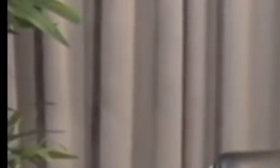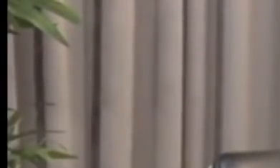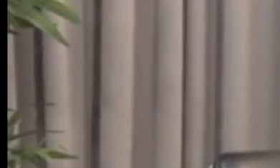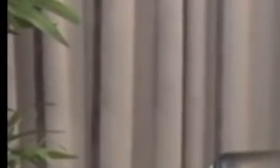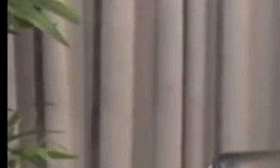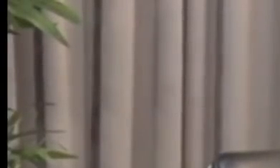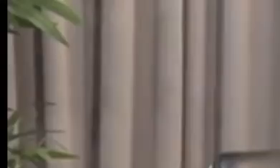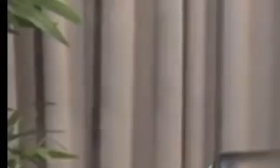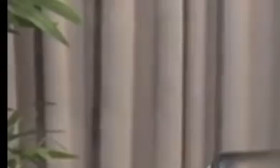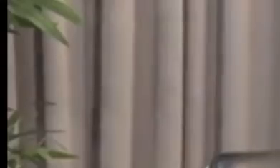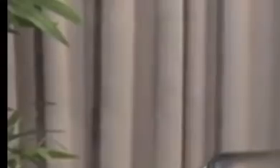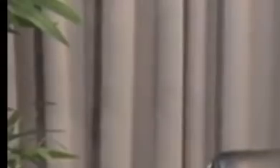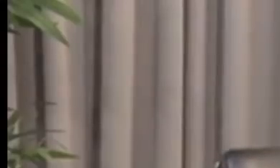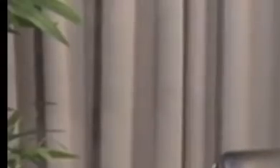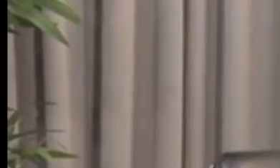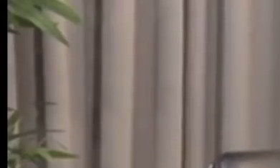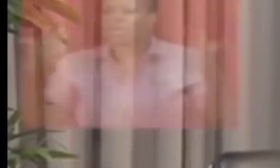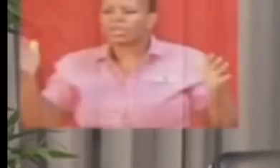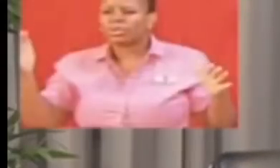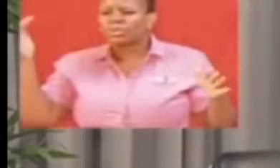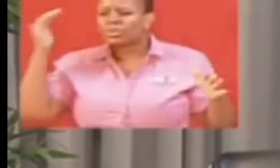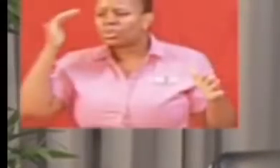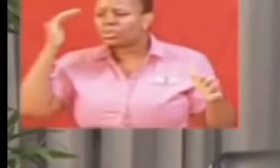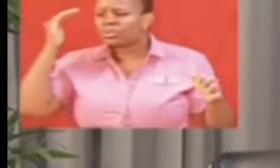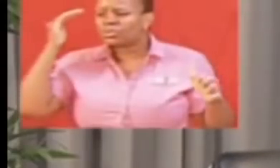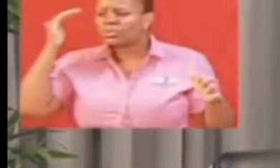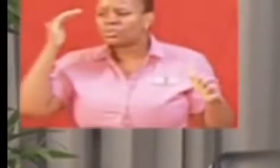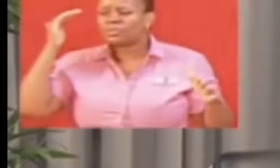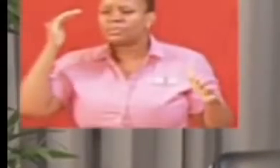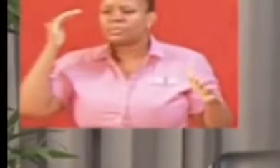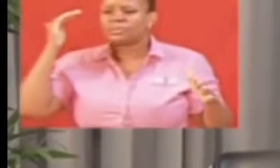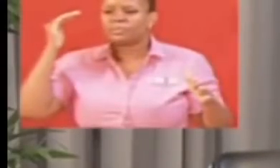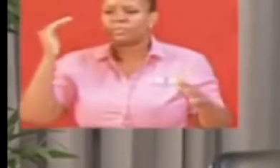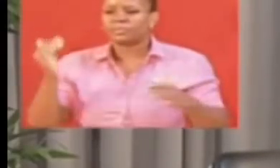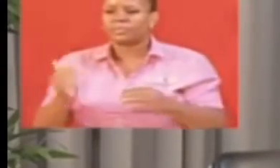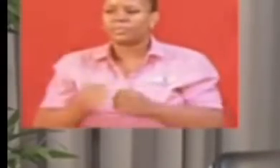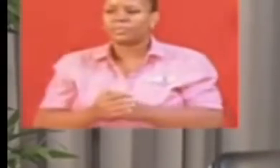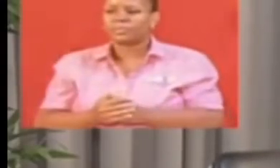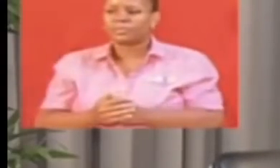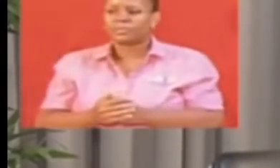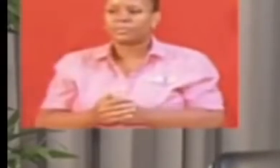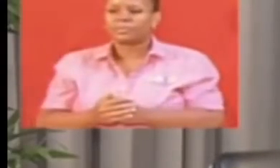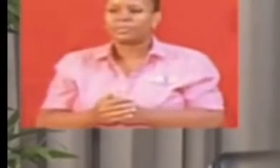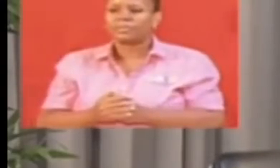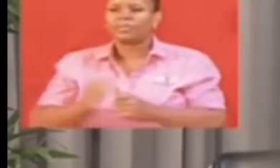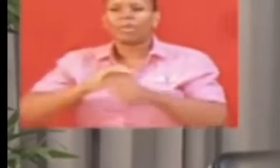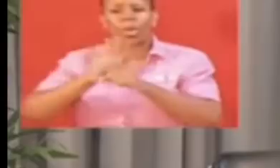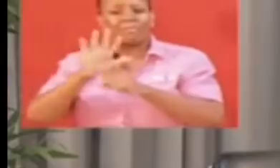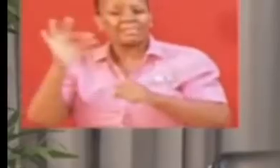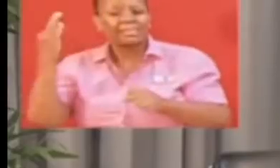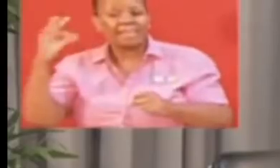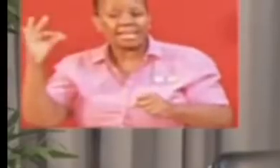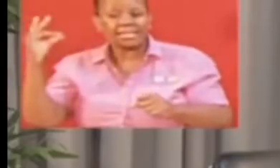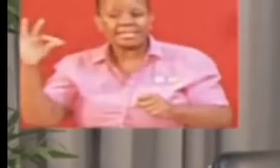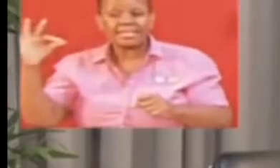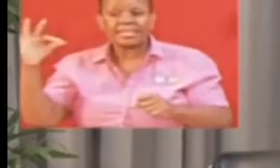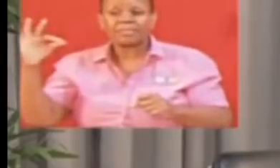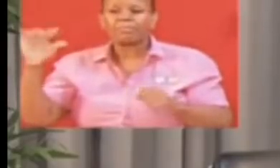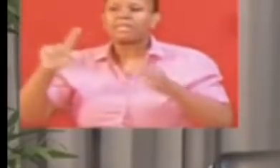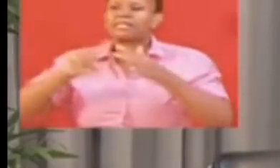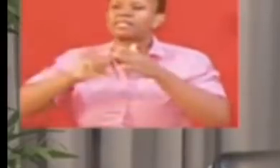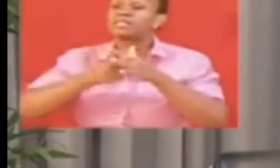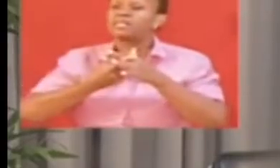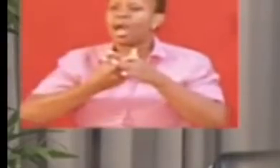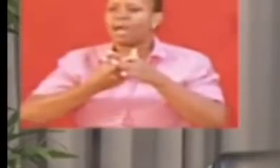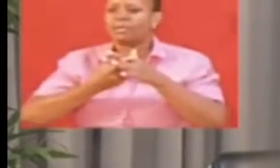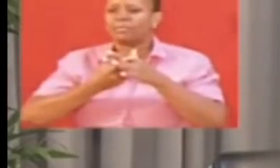there are at least 6 different subtypes of the virus. The one that originated in China is designated as type L. They all have